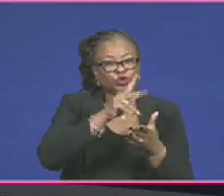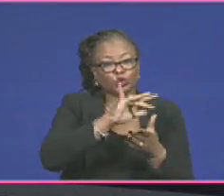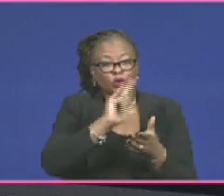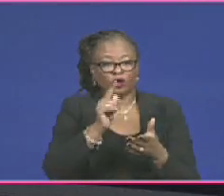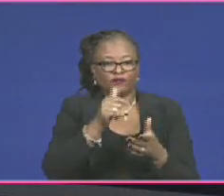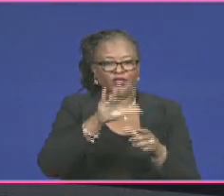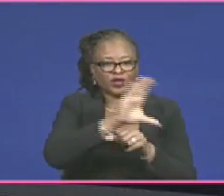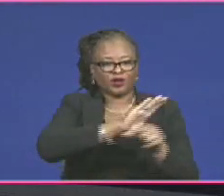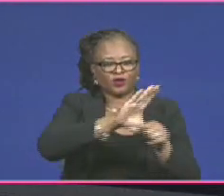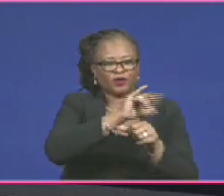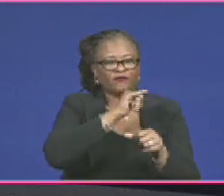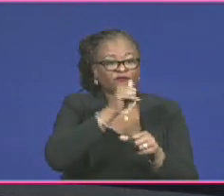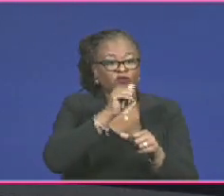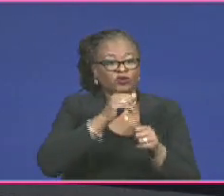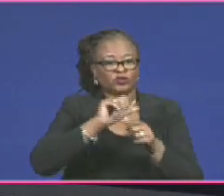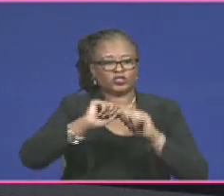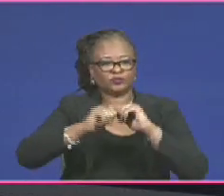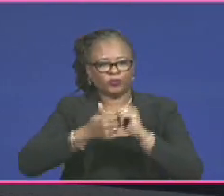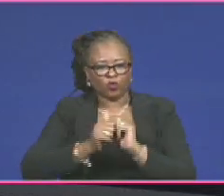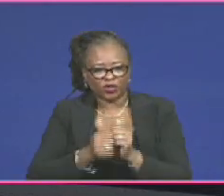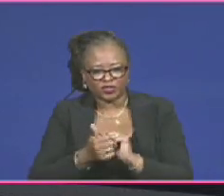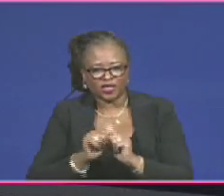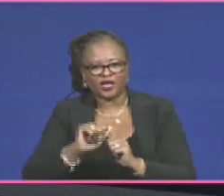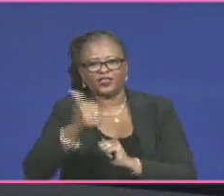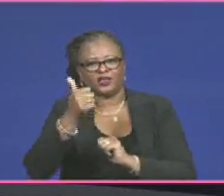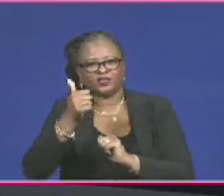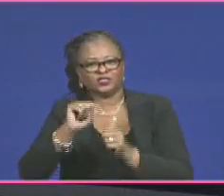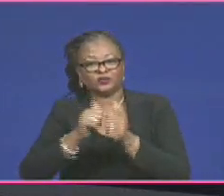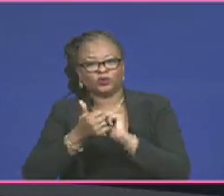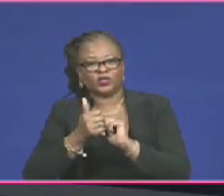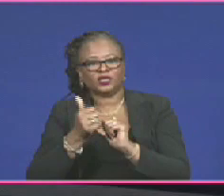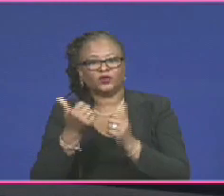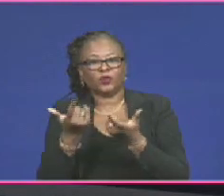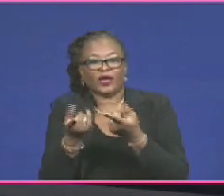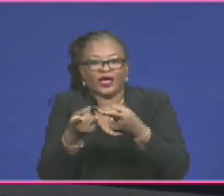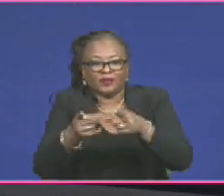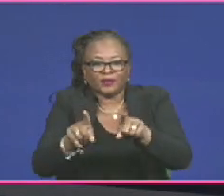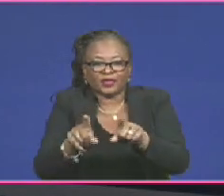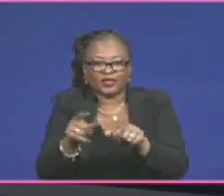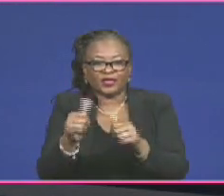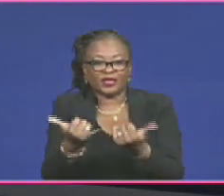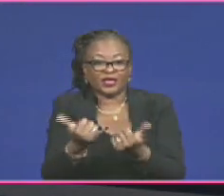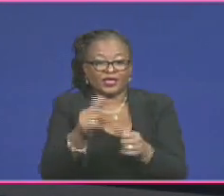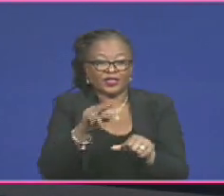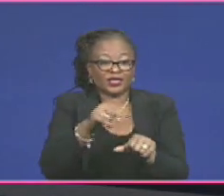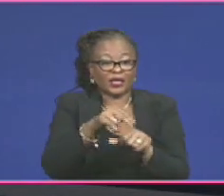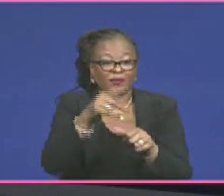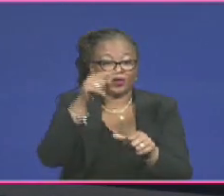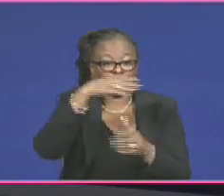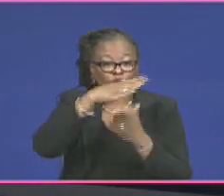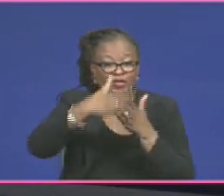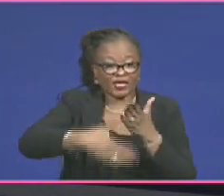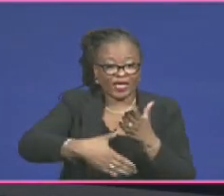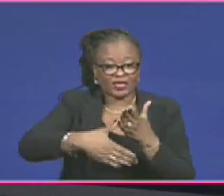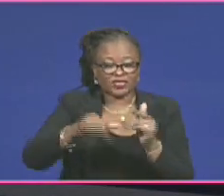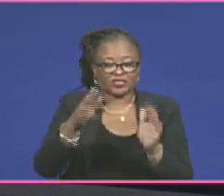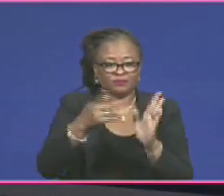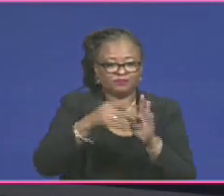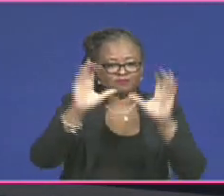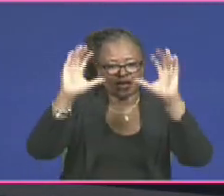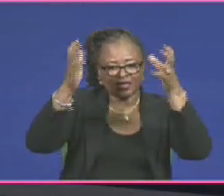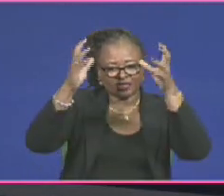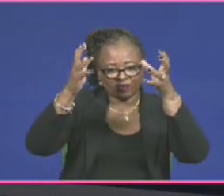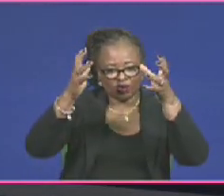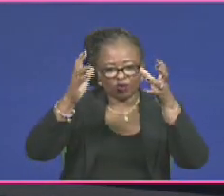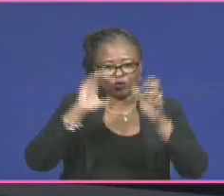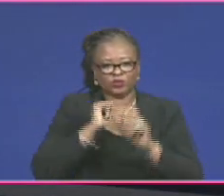when it comes to sports. Another major sporting event will take place right here in the capital this weekend. Yes, it's basketball,